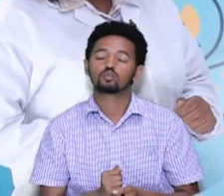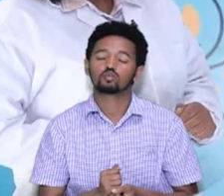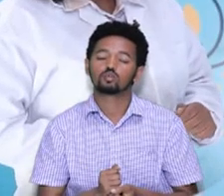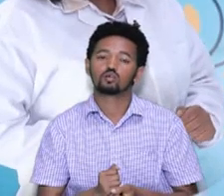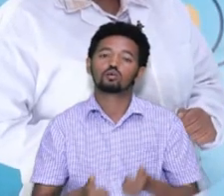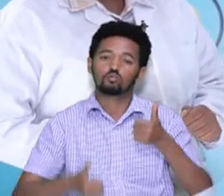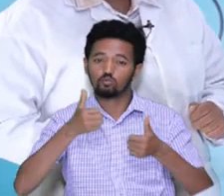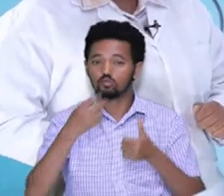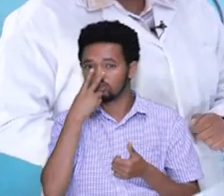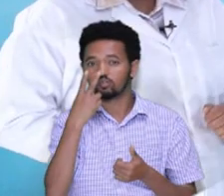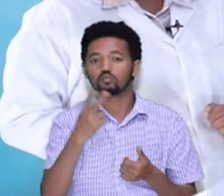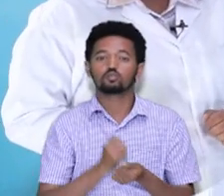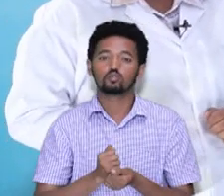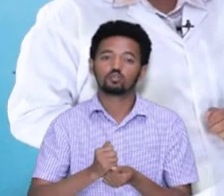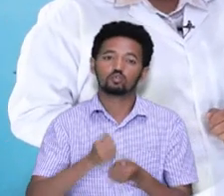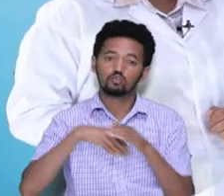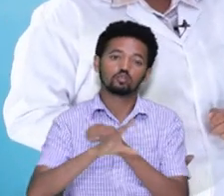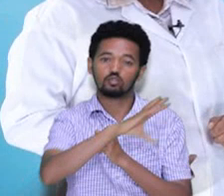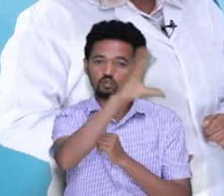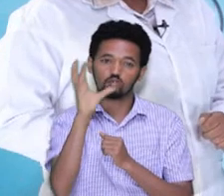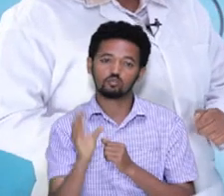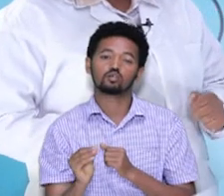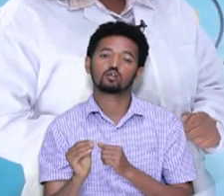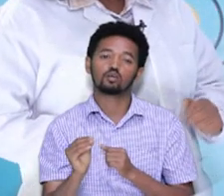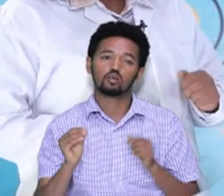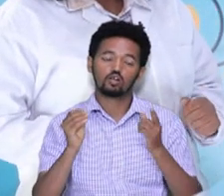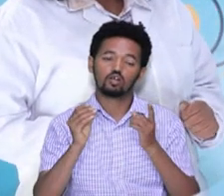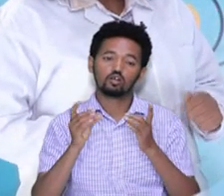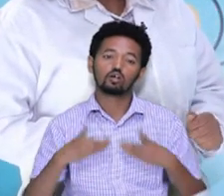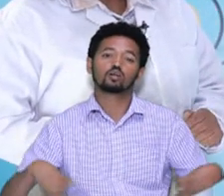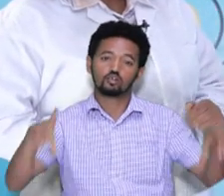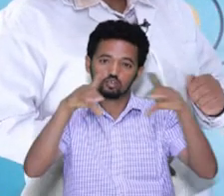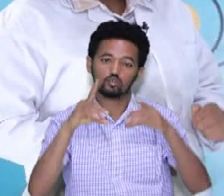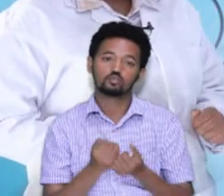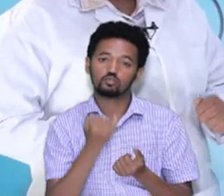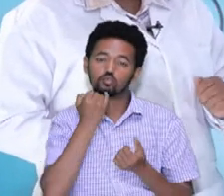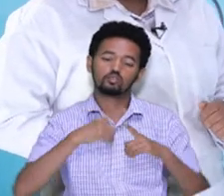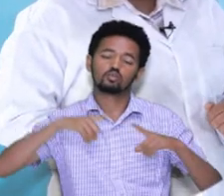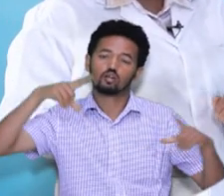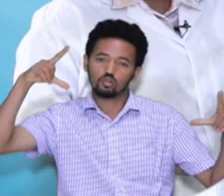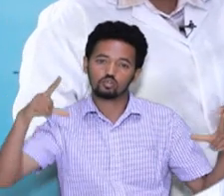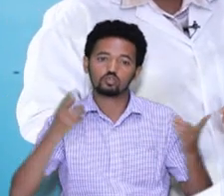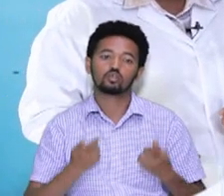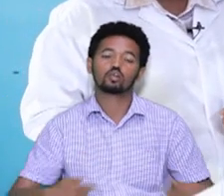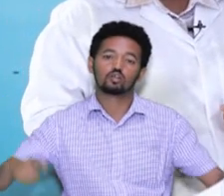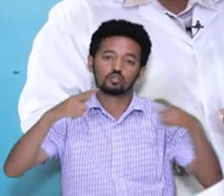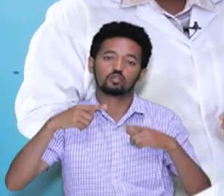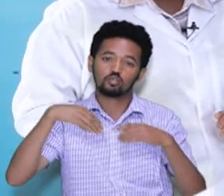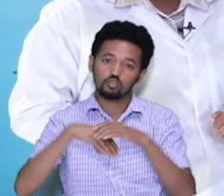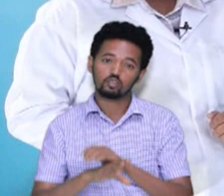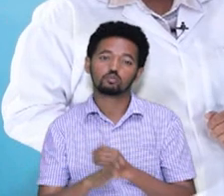When you say the Northern Africa region, Northern Africa is the largest region in terms